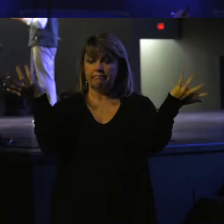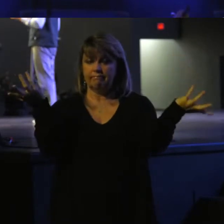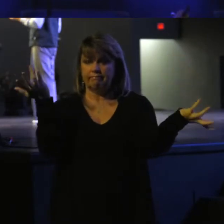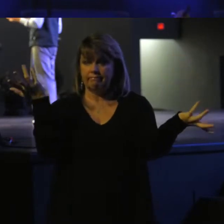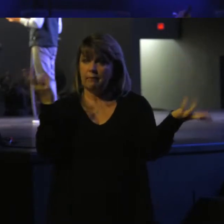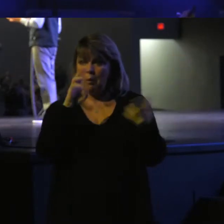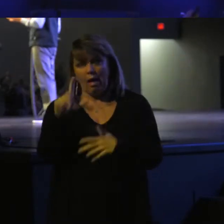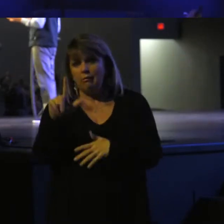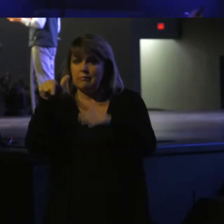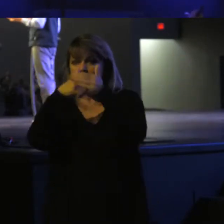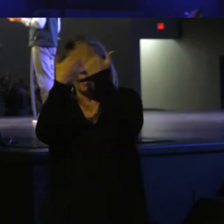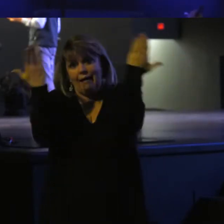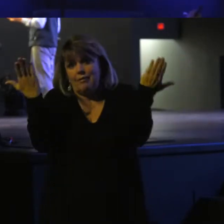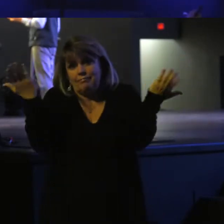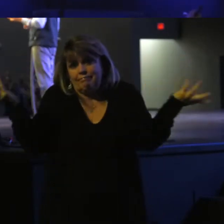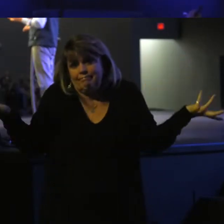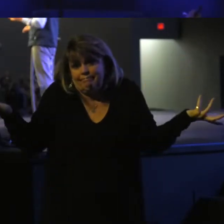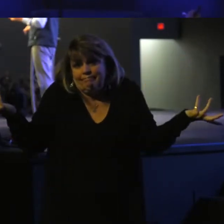Well, it's heaven.